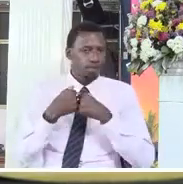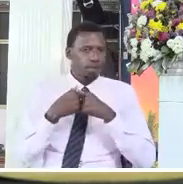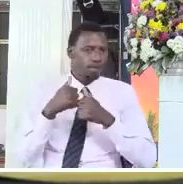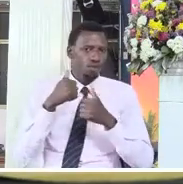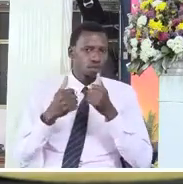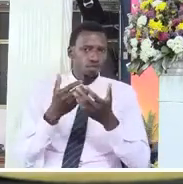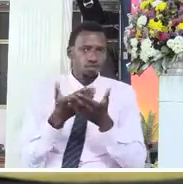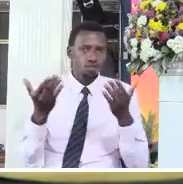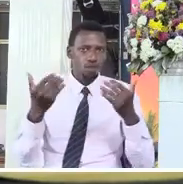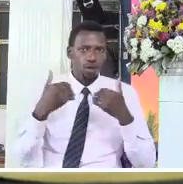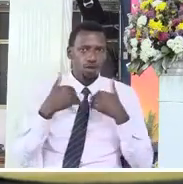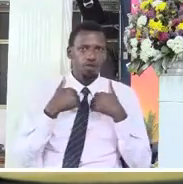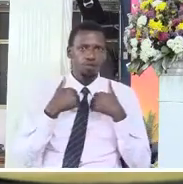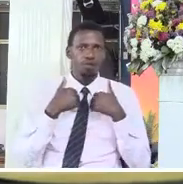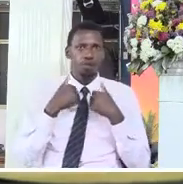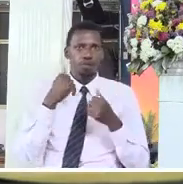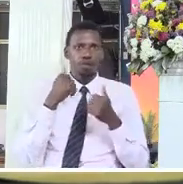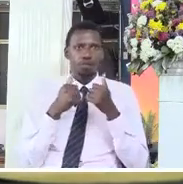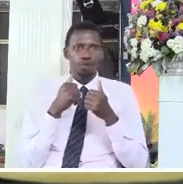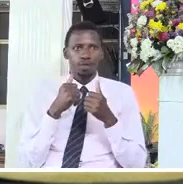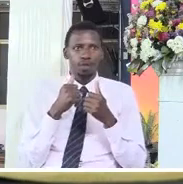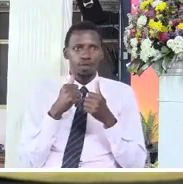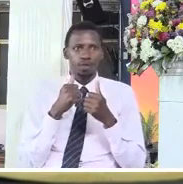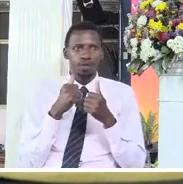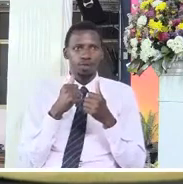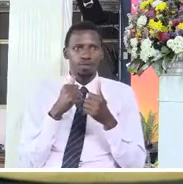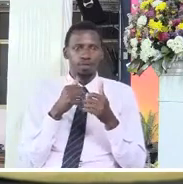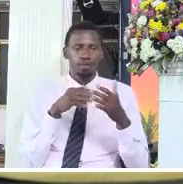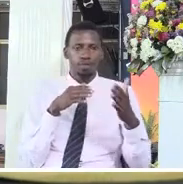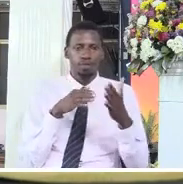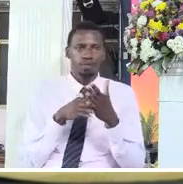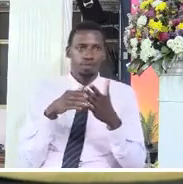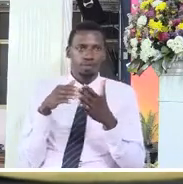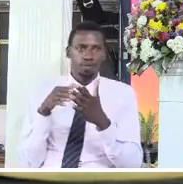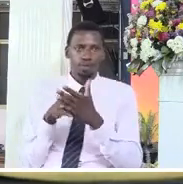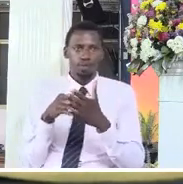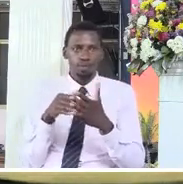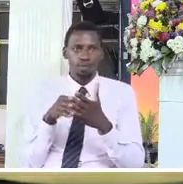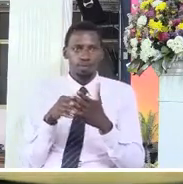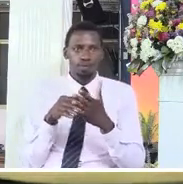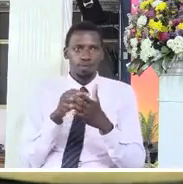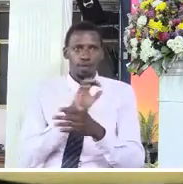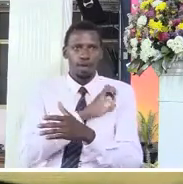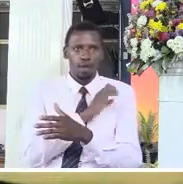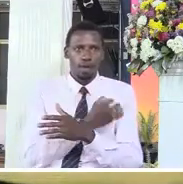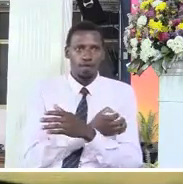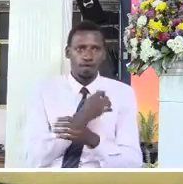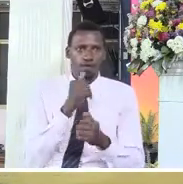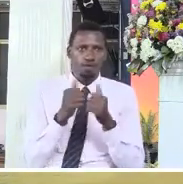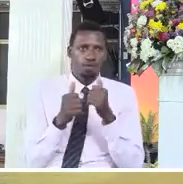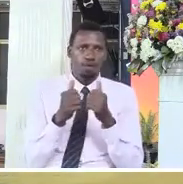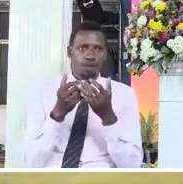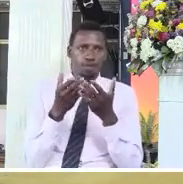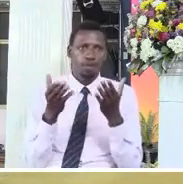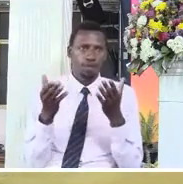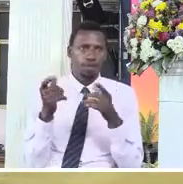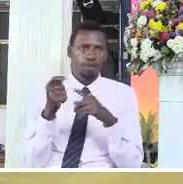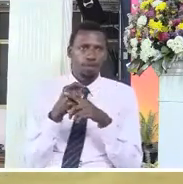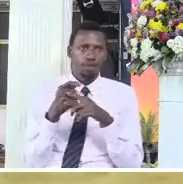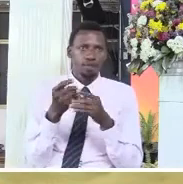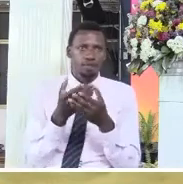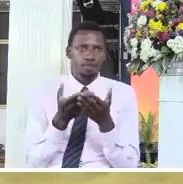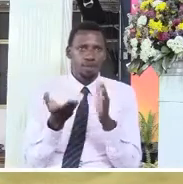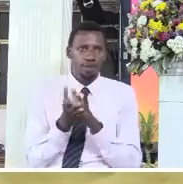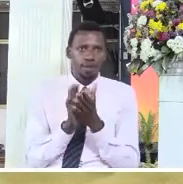going through that are making or hampering the efforts being made to train you to be